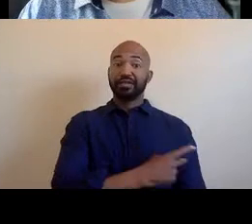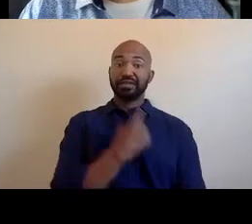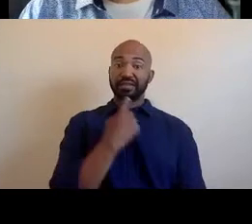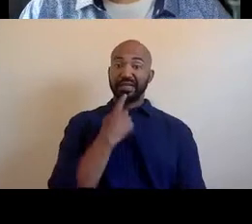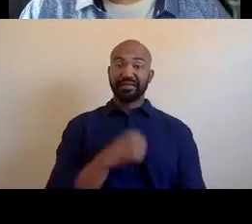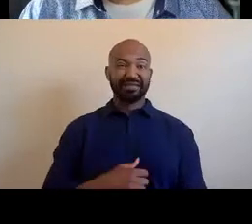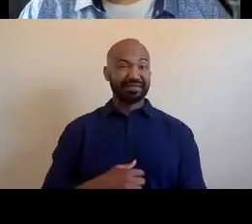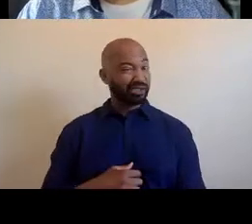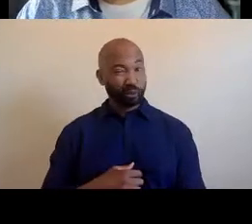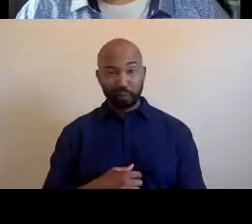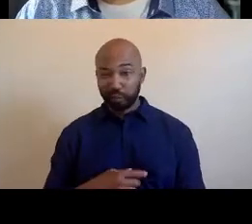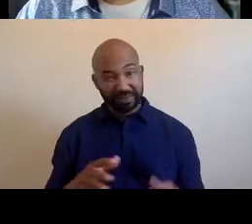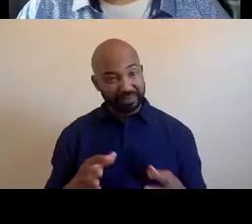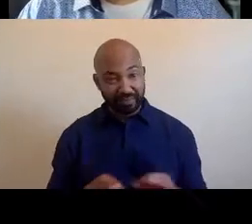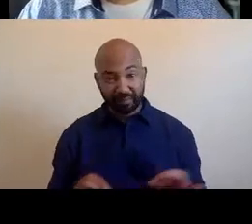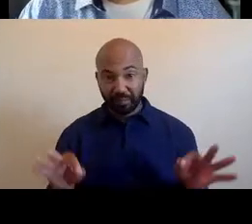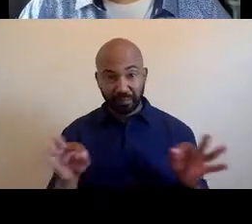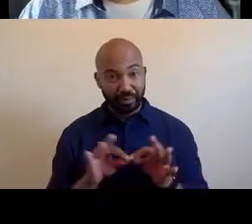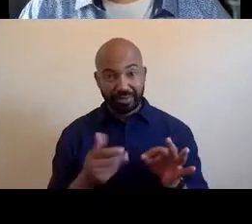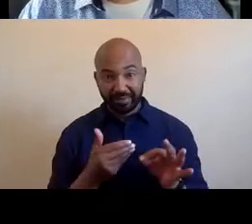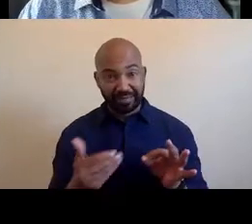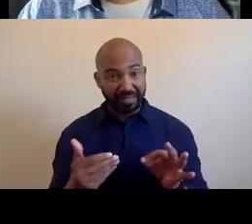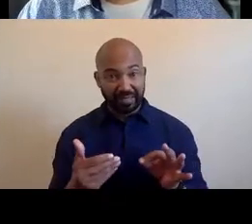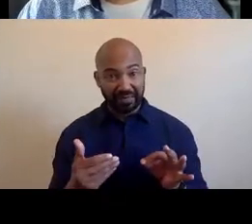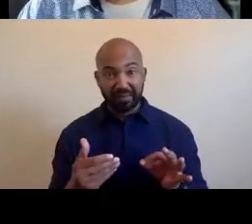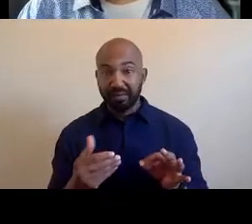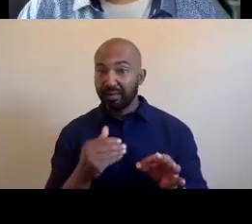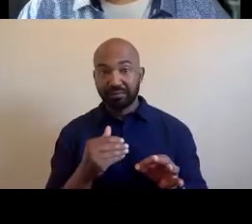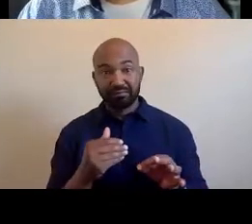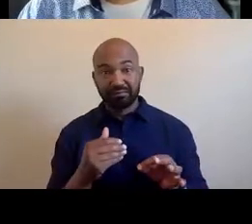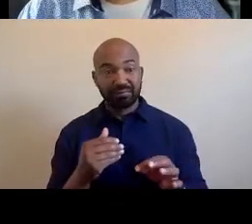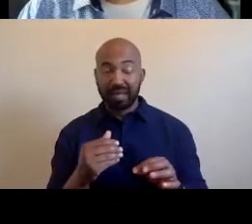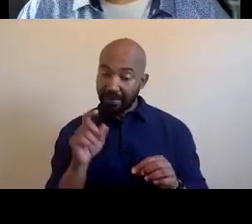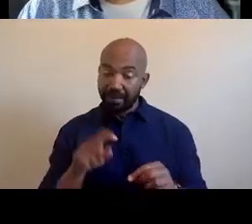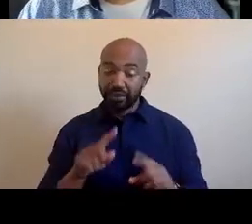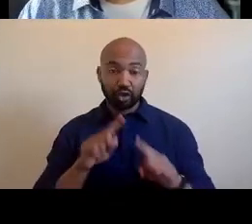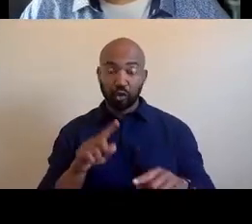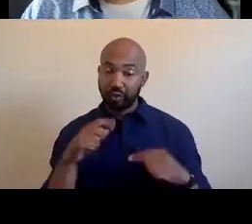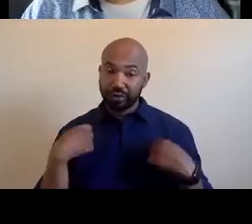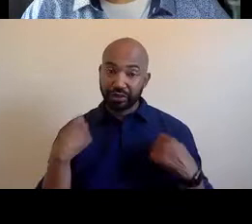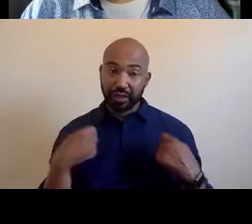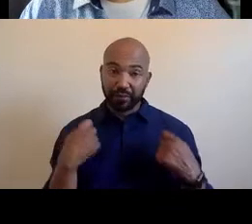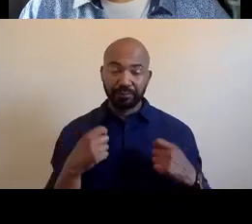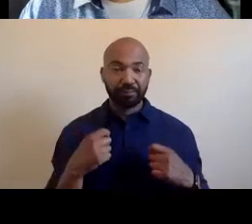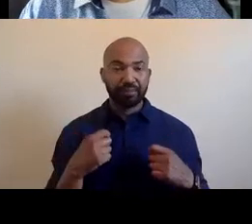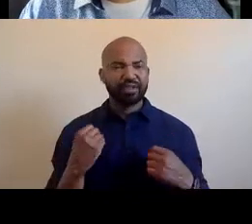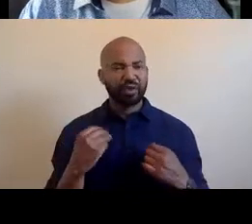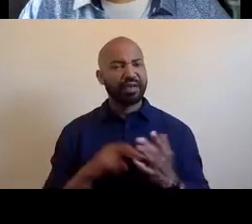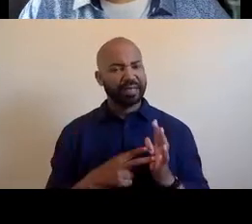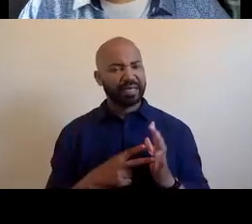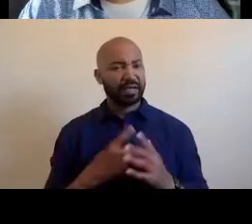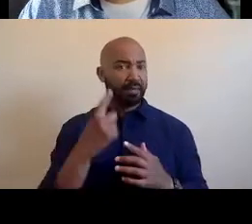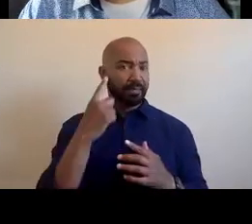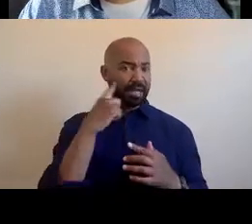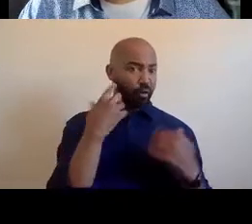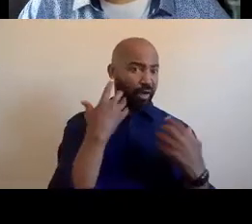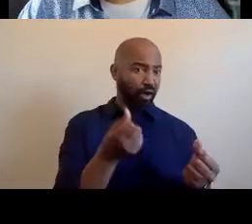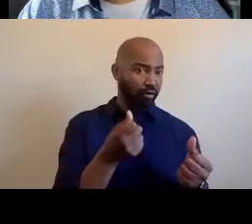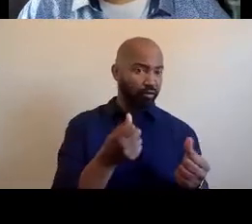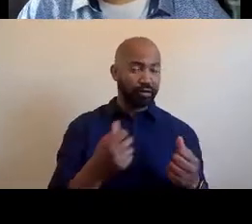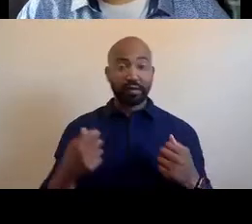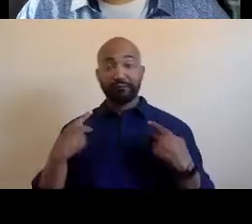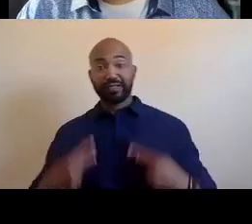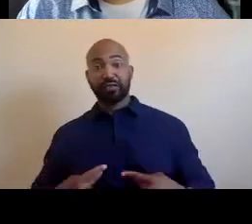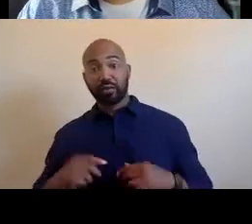pivotal thing for them not to be able to go to the gym. And so you have to balance your mental well-being and your need for that physical